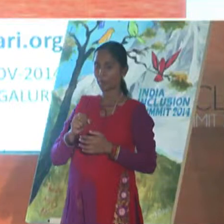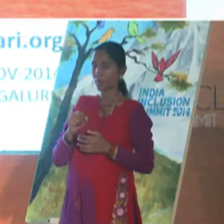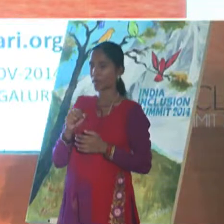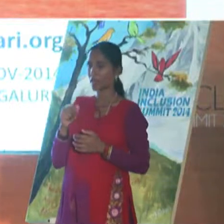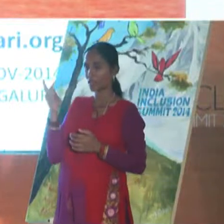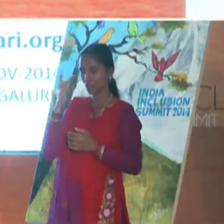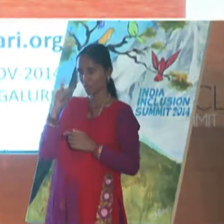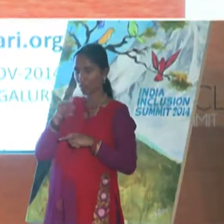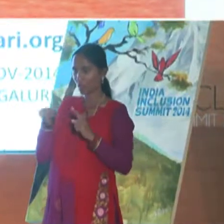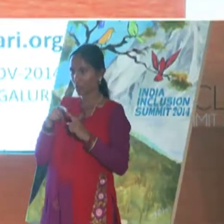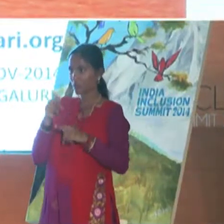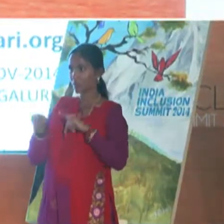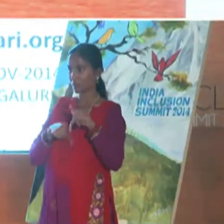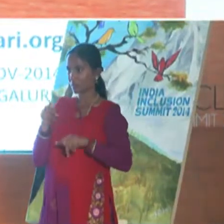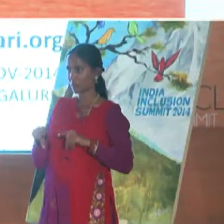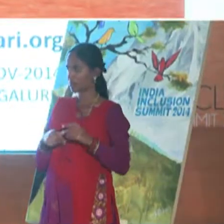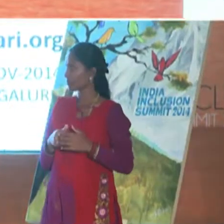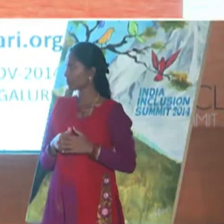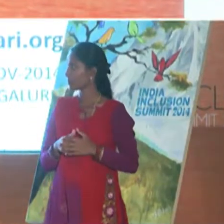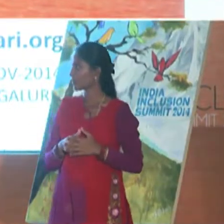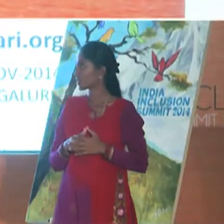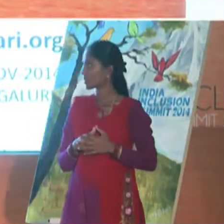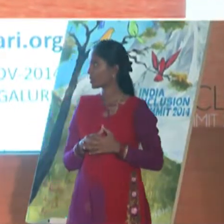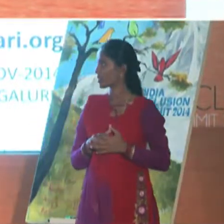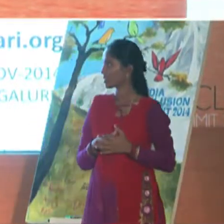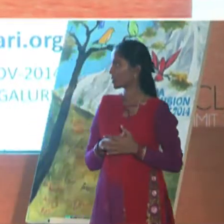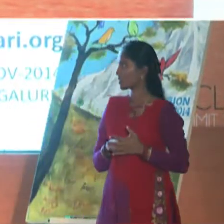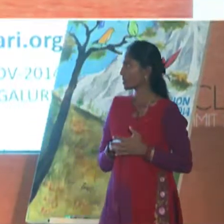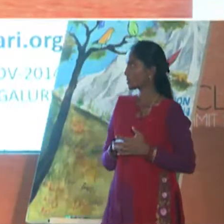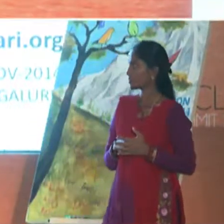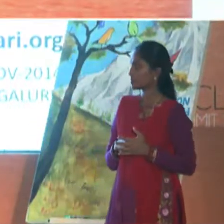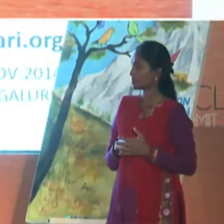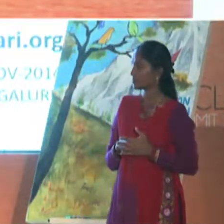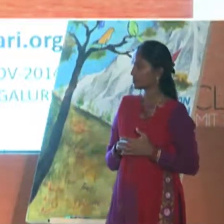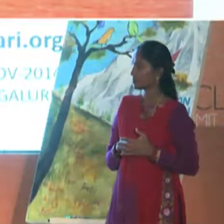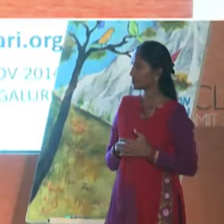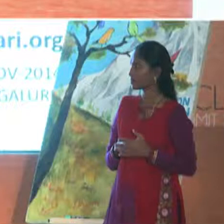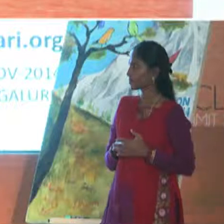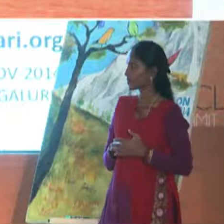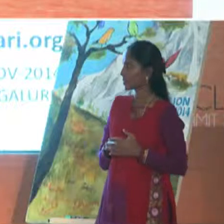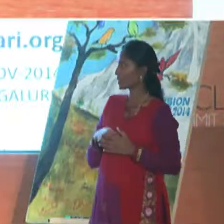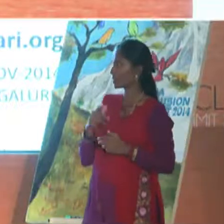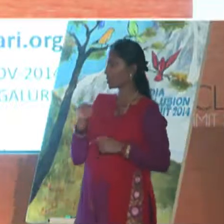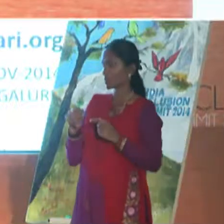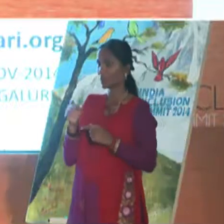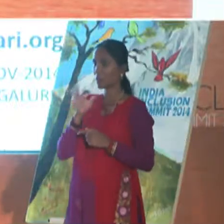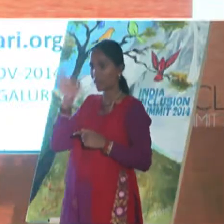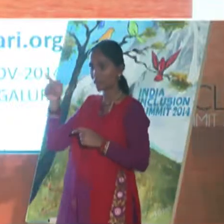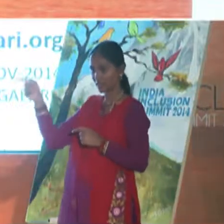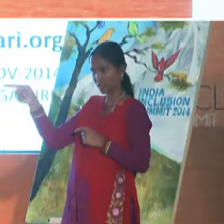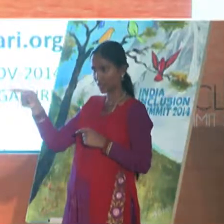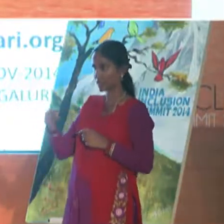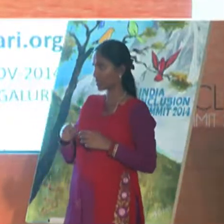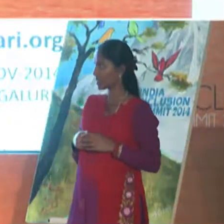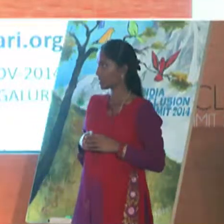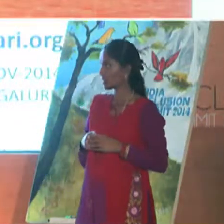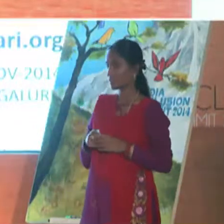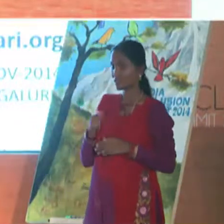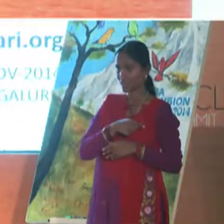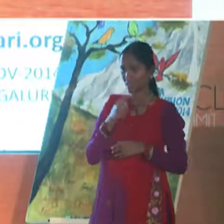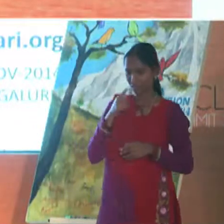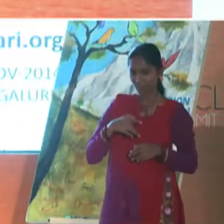that are different. And still today, when I travel with Sabriye, people come up to me and they ask me, is she